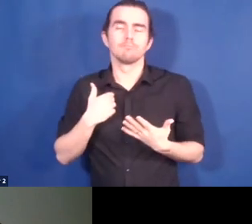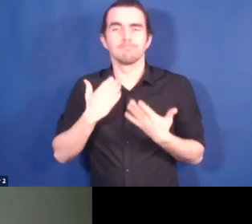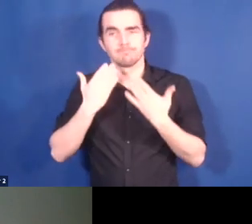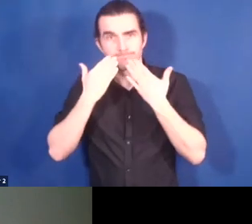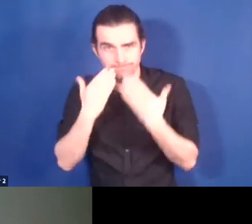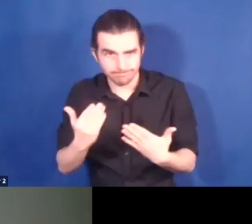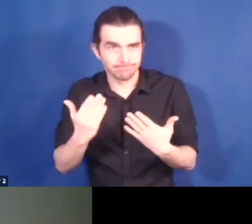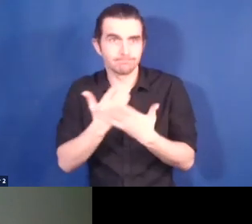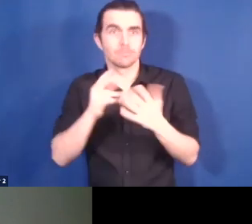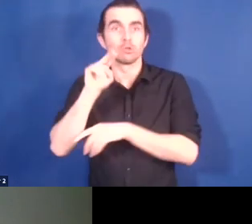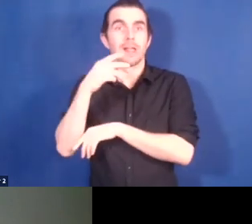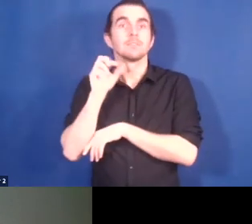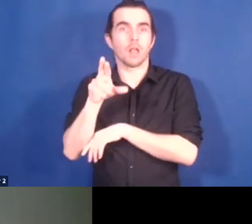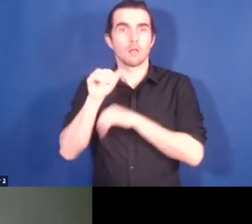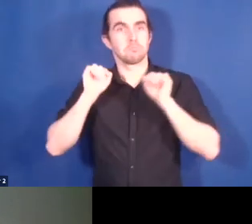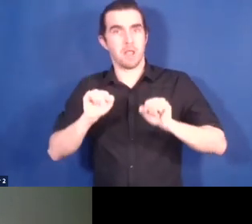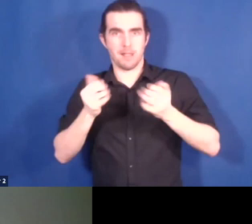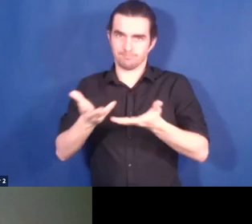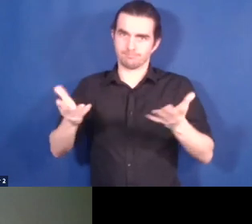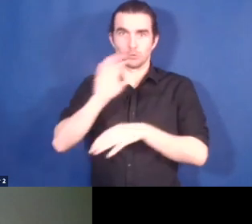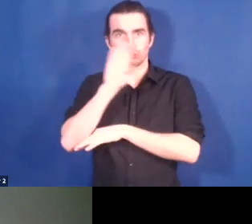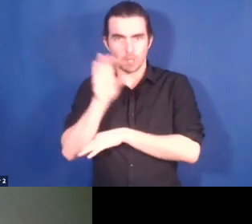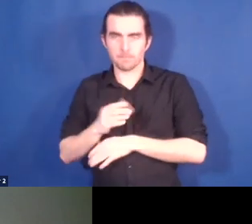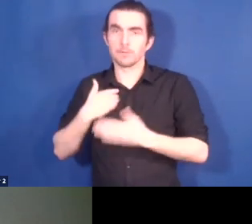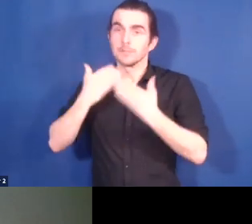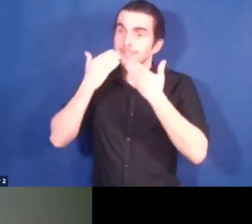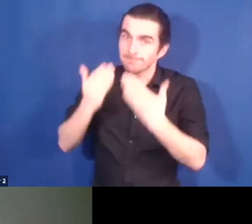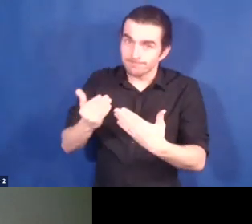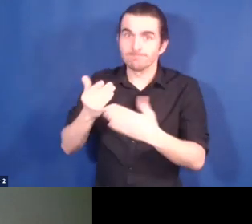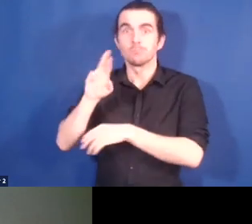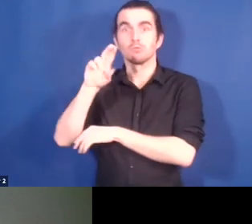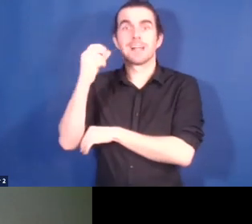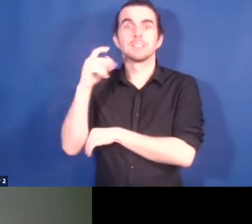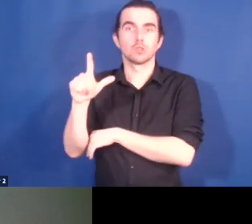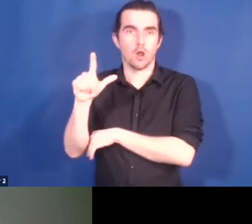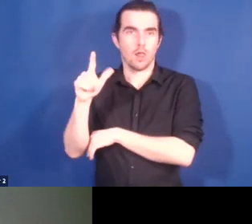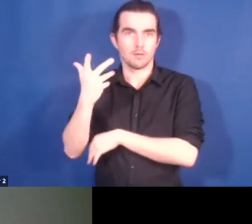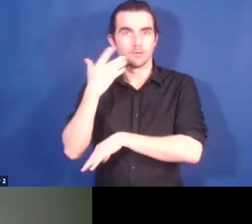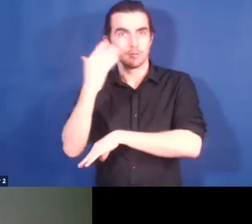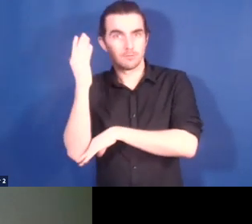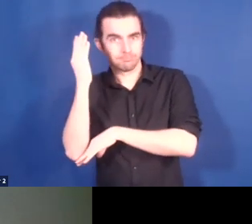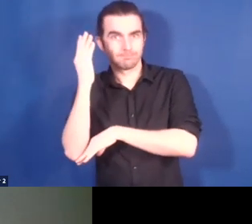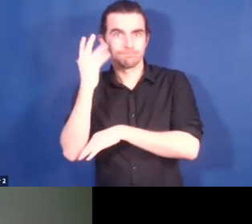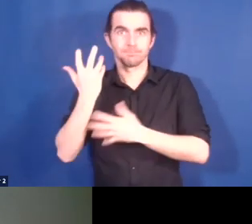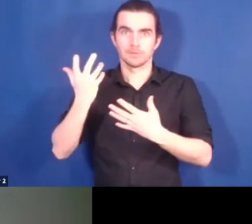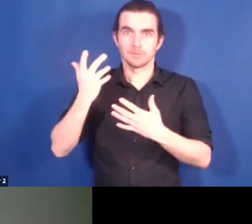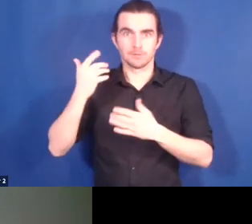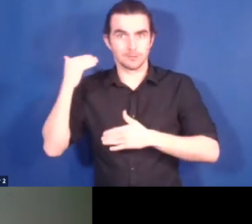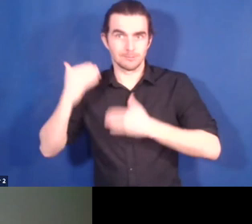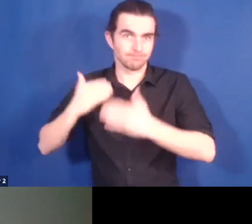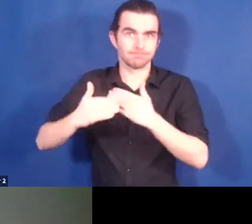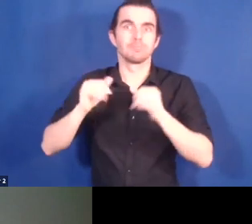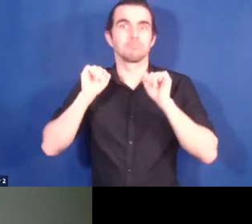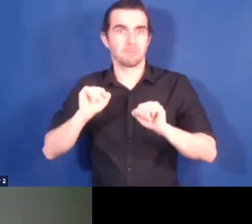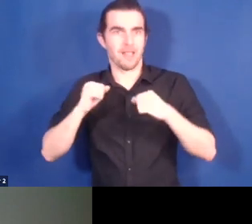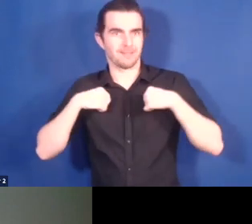mountains behind the scenes to ensure that we've been able to do everything we've done since the 18th. I would